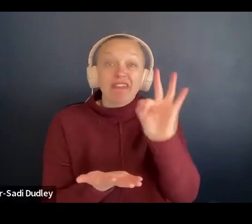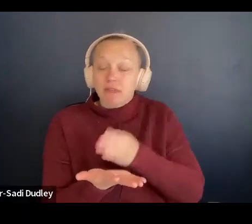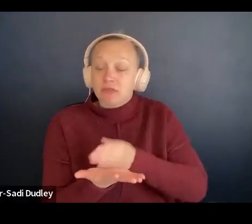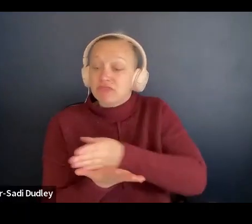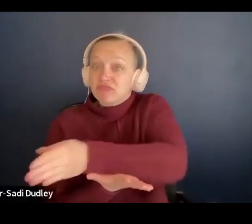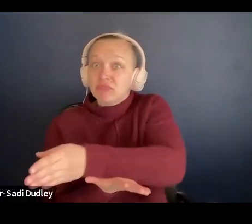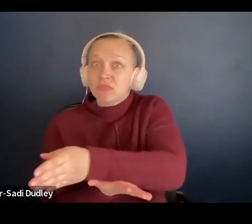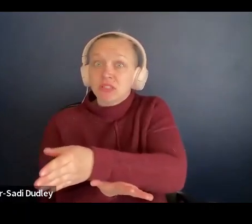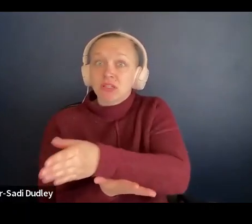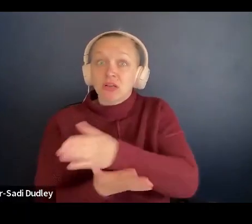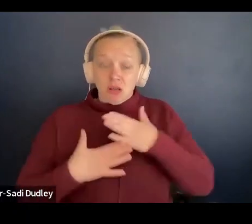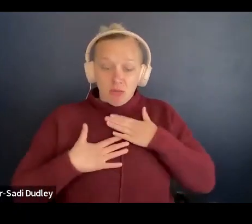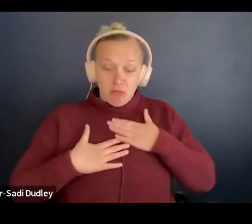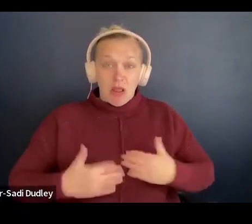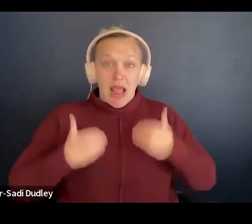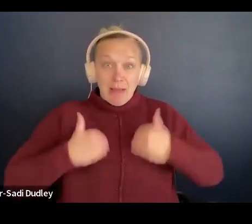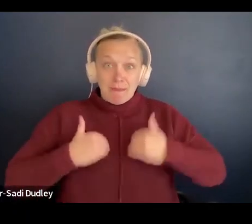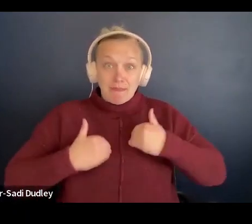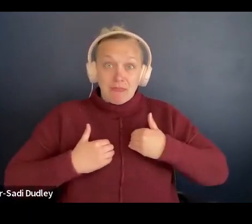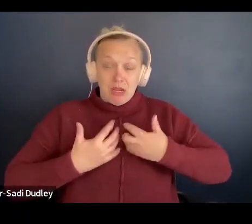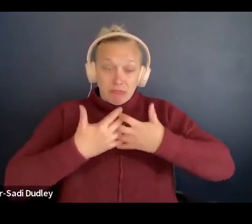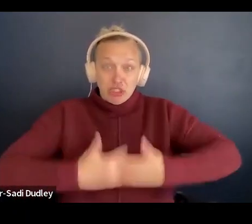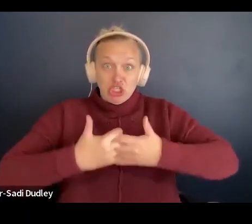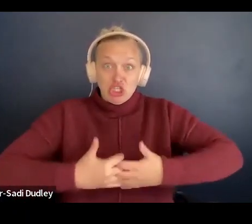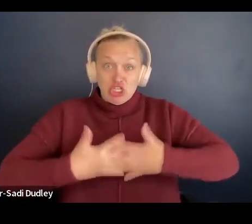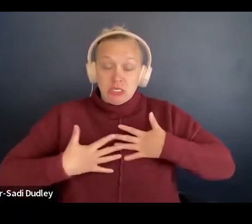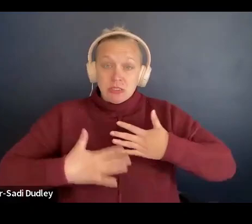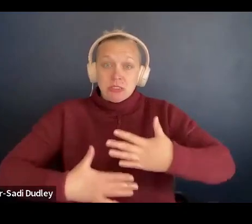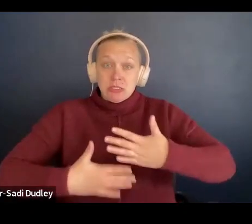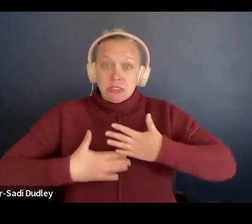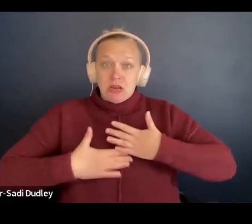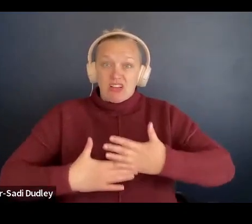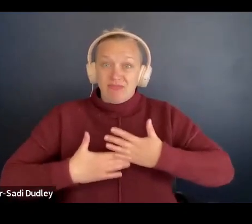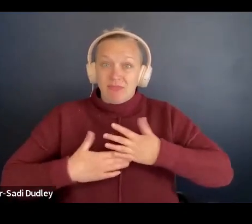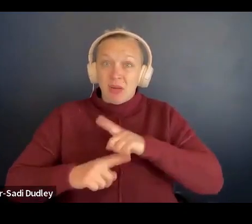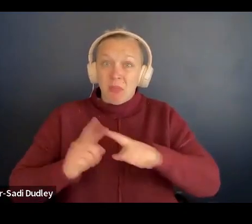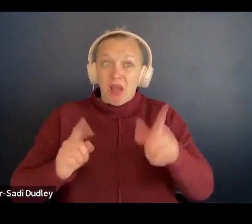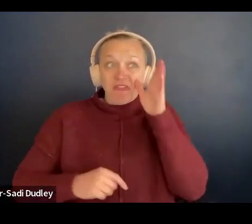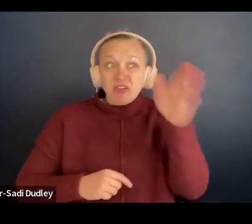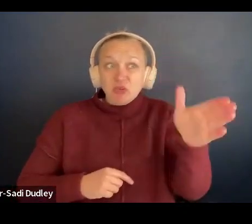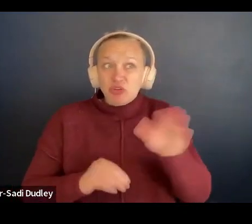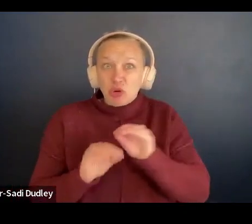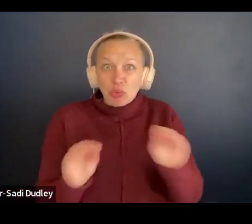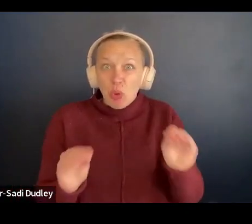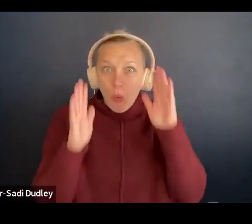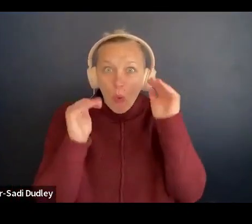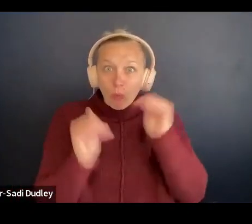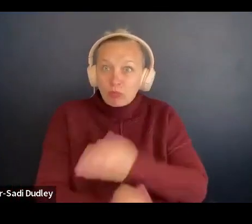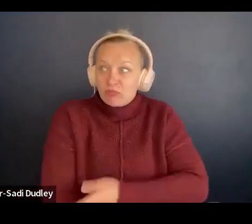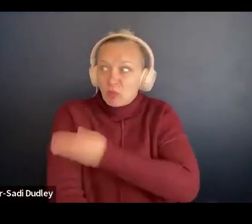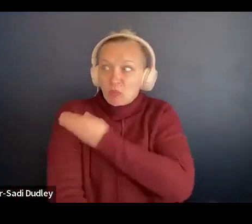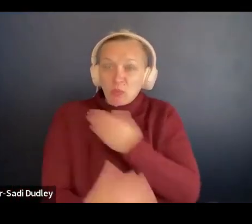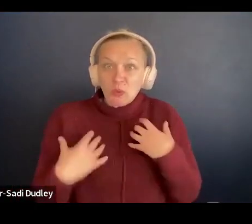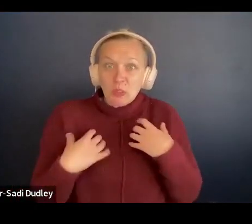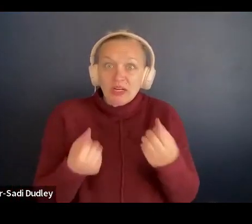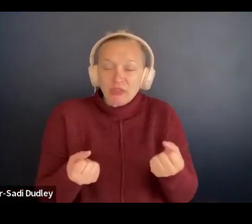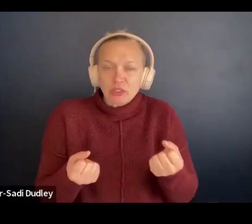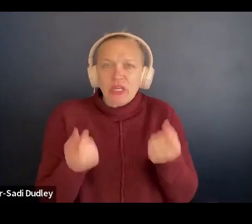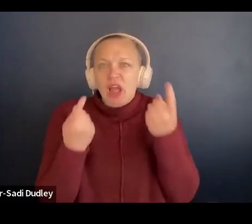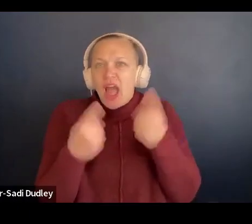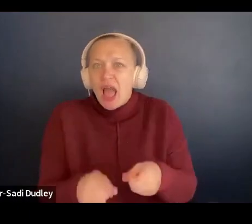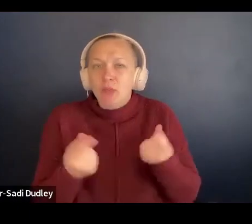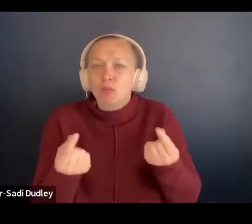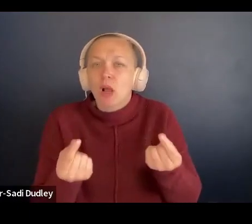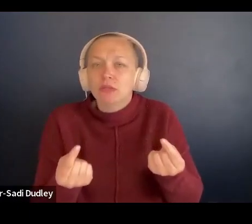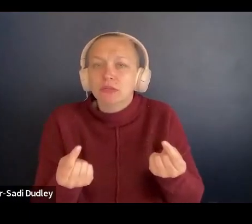hope of recovery. Your doctor can help clarify medical questions about alternatives people with your particular